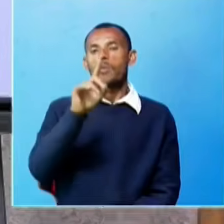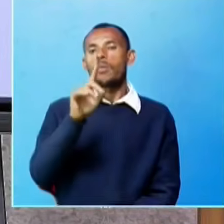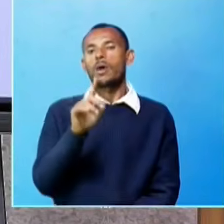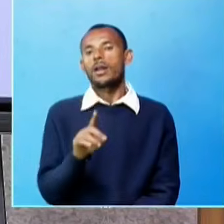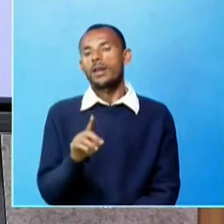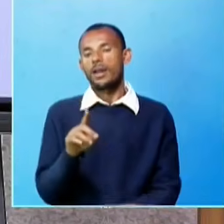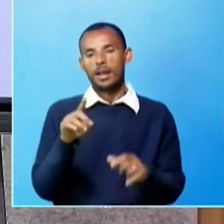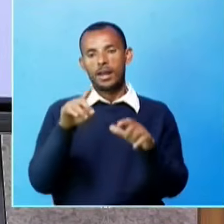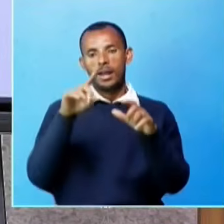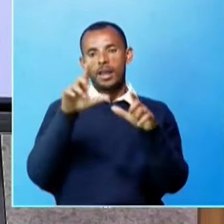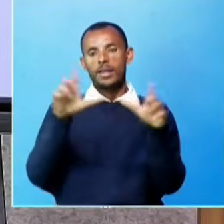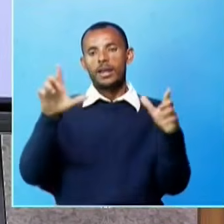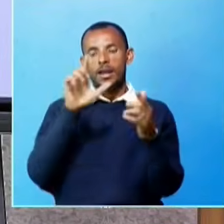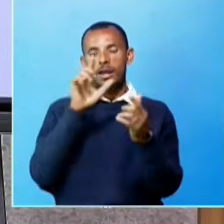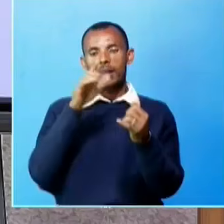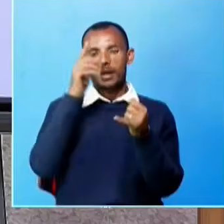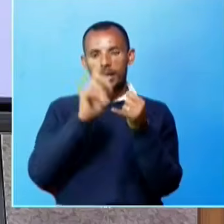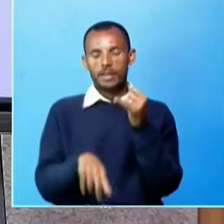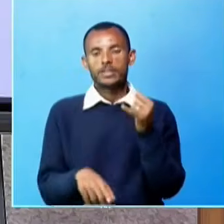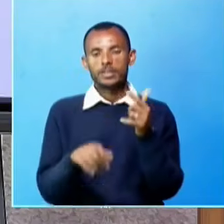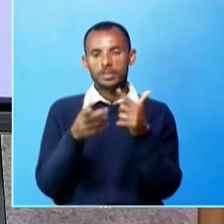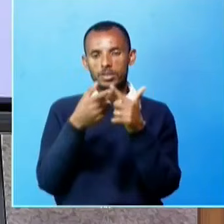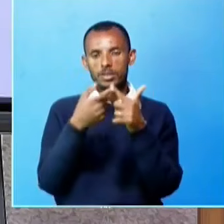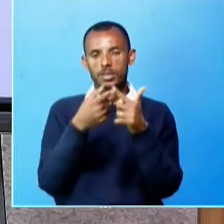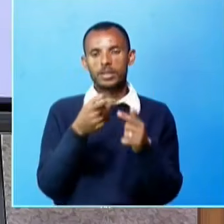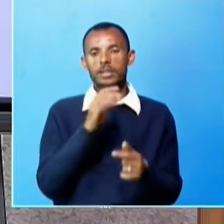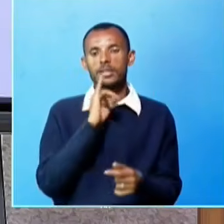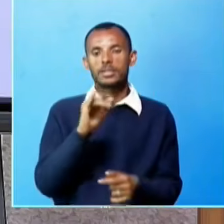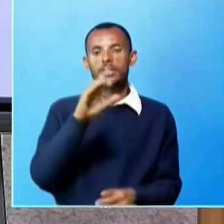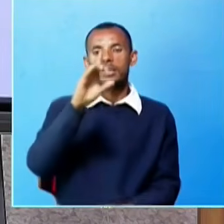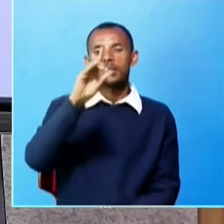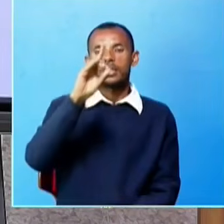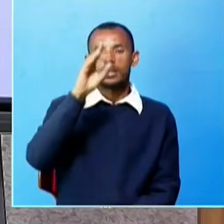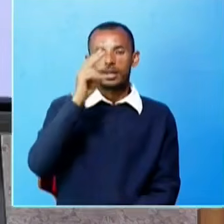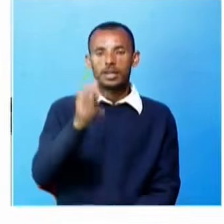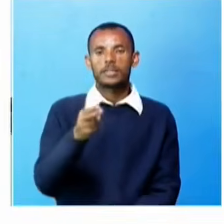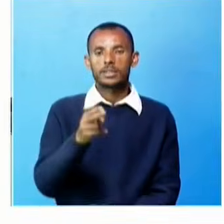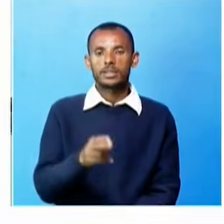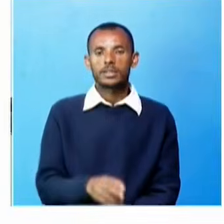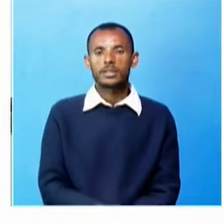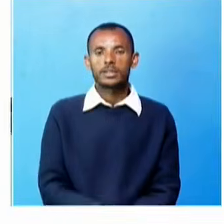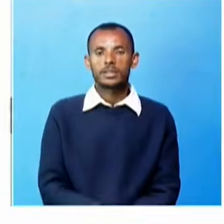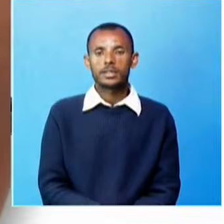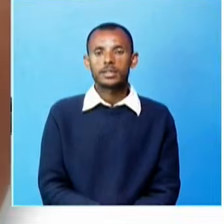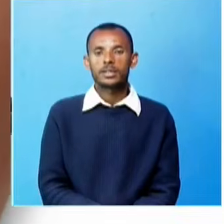lateral edge. The second lateral edge is DH.